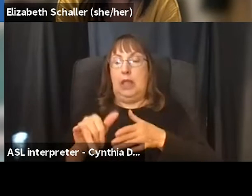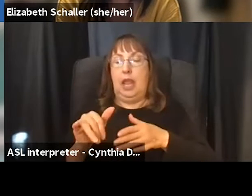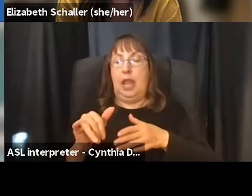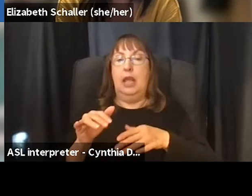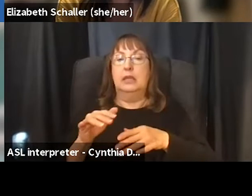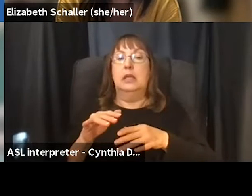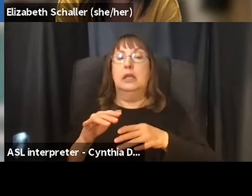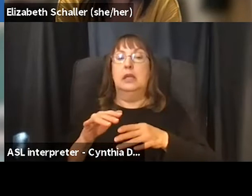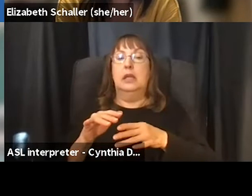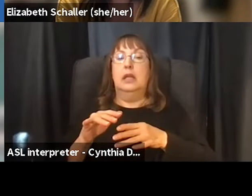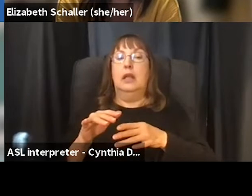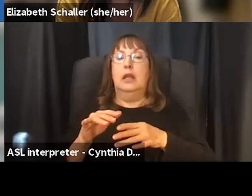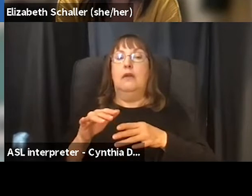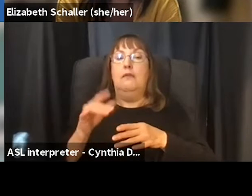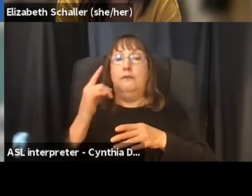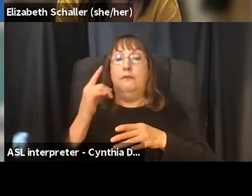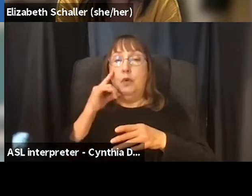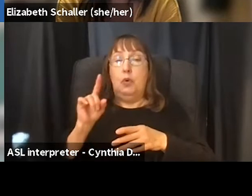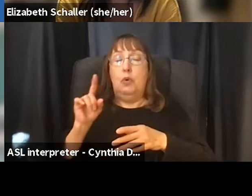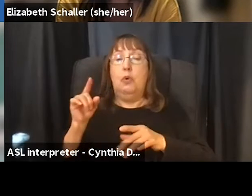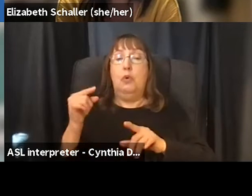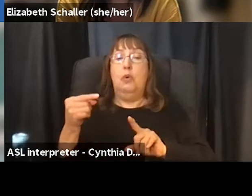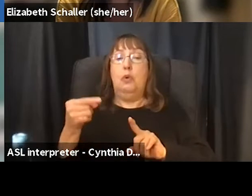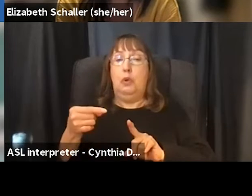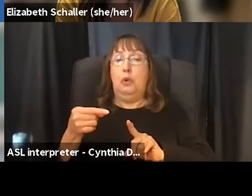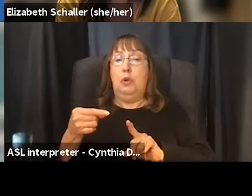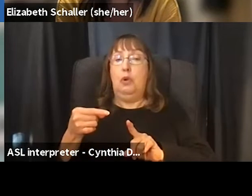In terms of the,